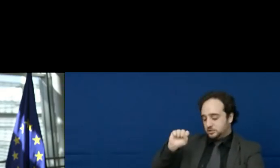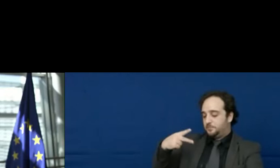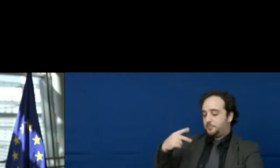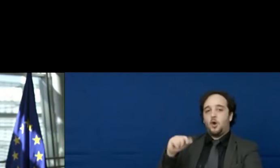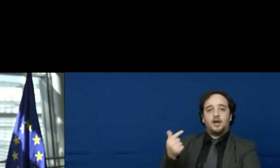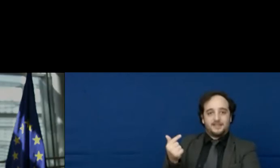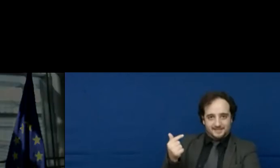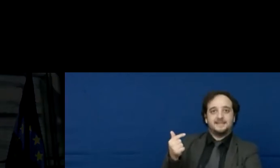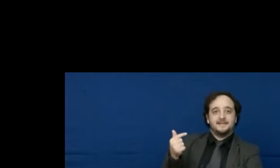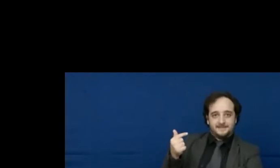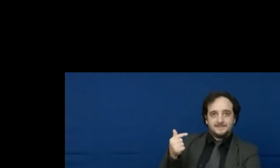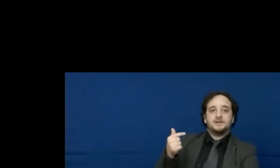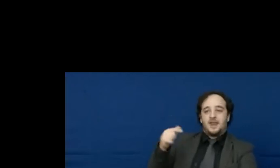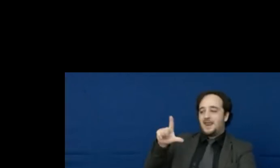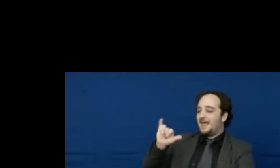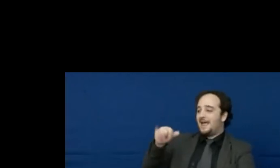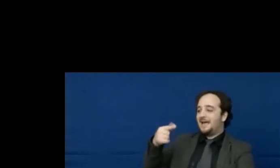to action.